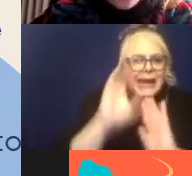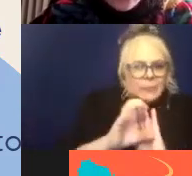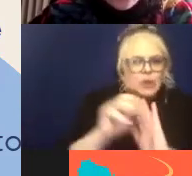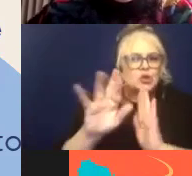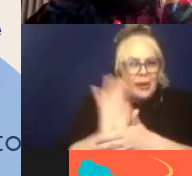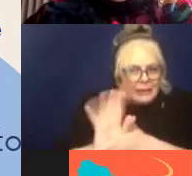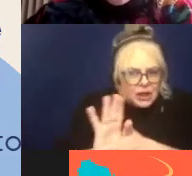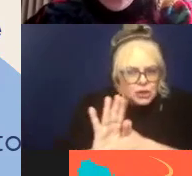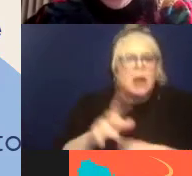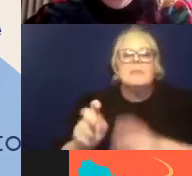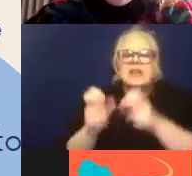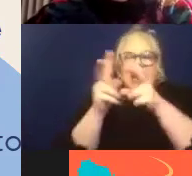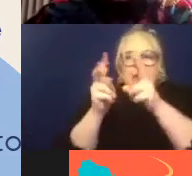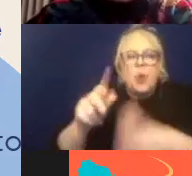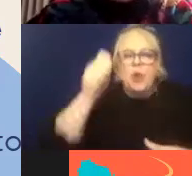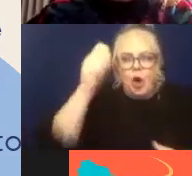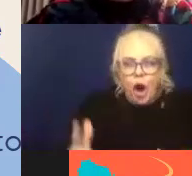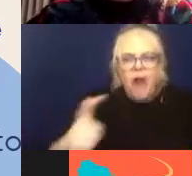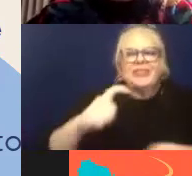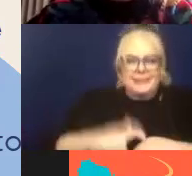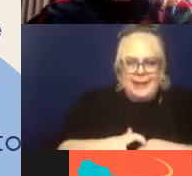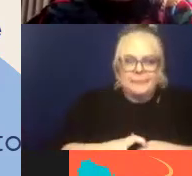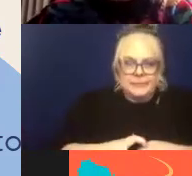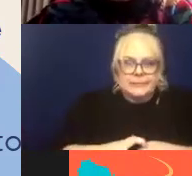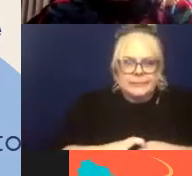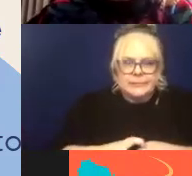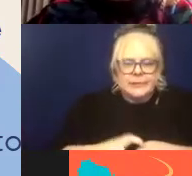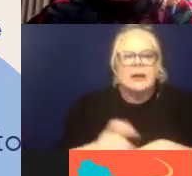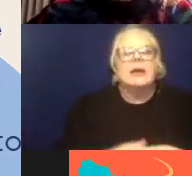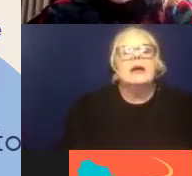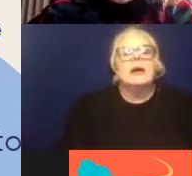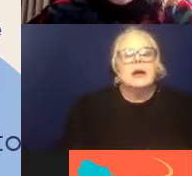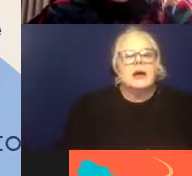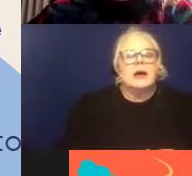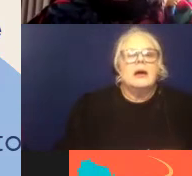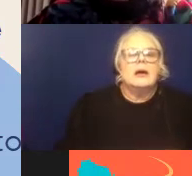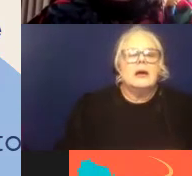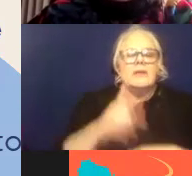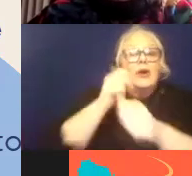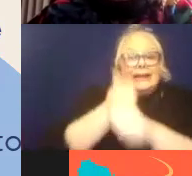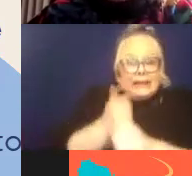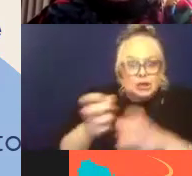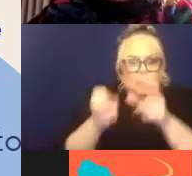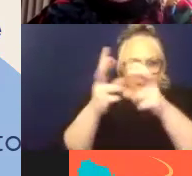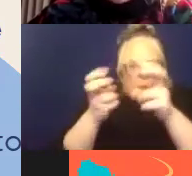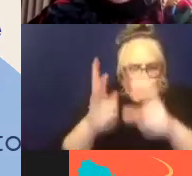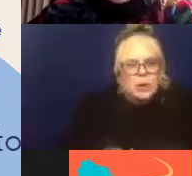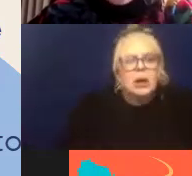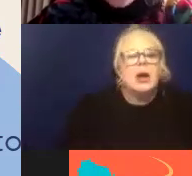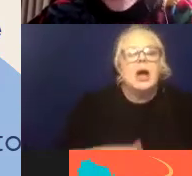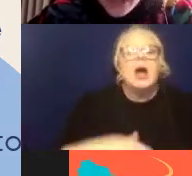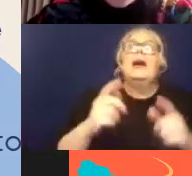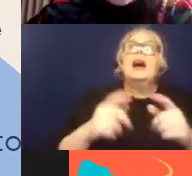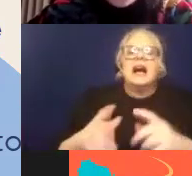the course of my research, the people who are doing crimes like these for financial